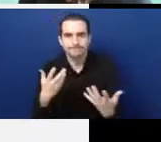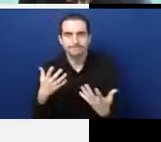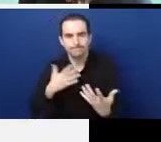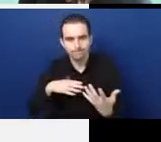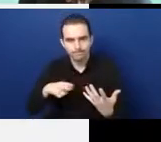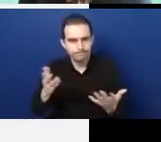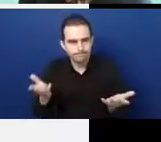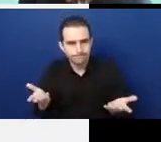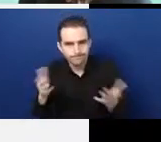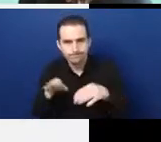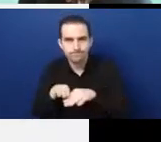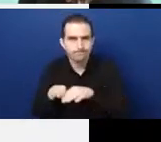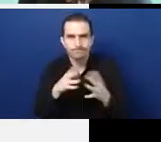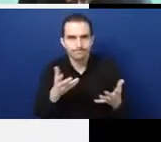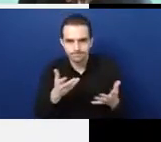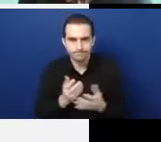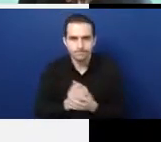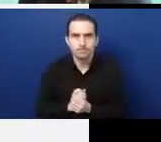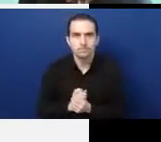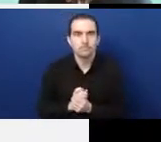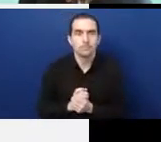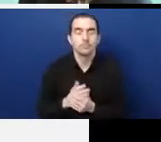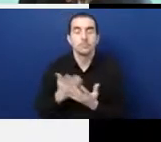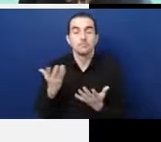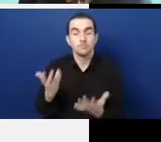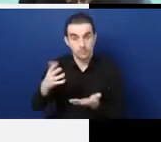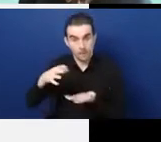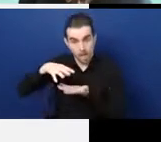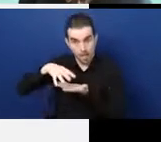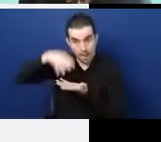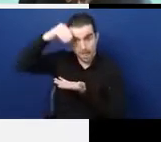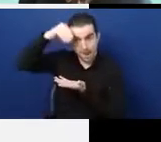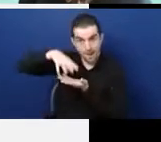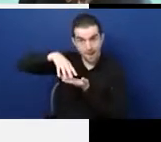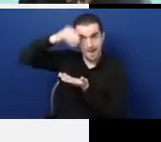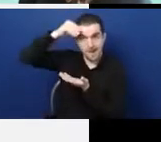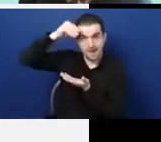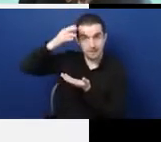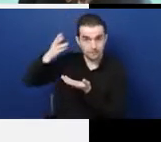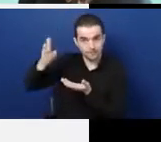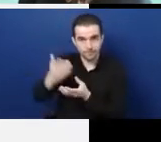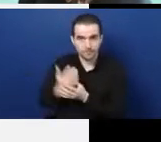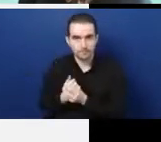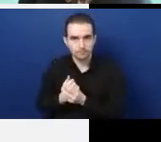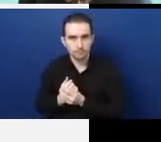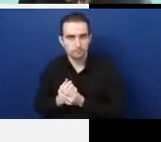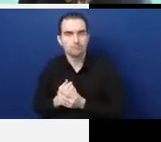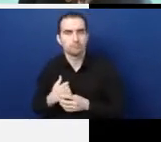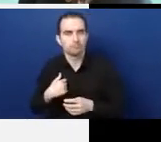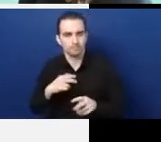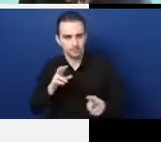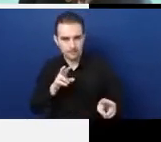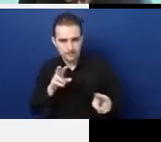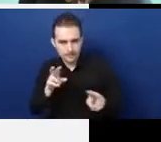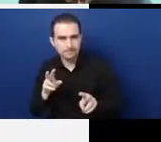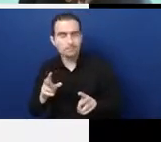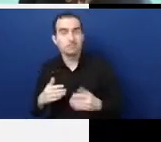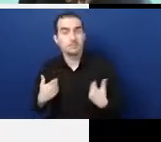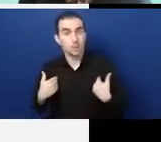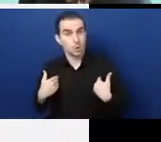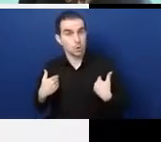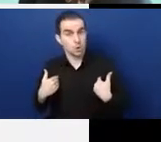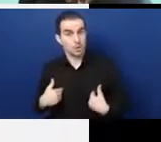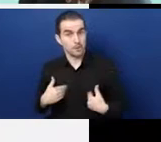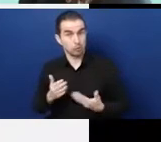to work on it. It requires continuous refresher training and ensure compliance and implementation. So we need to